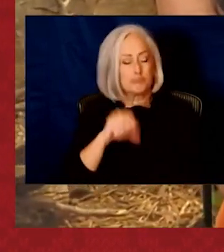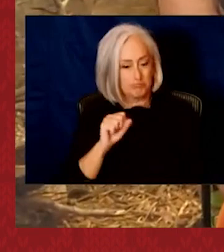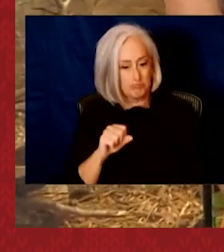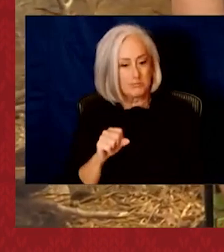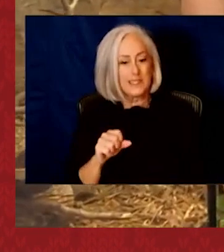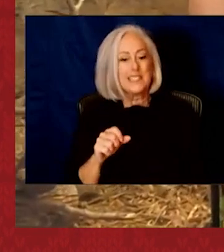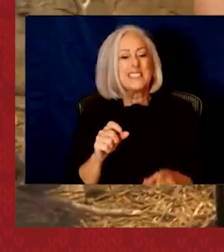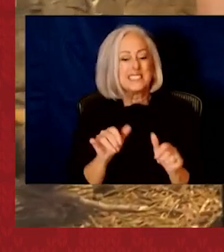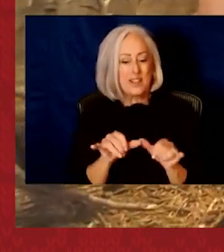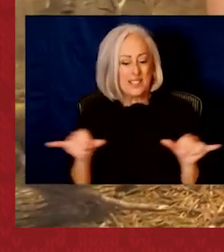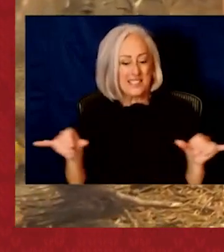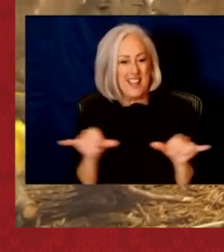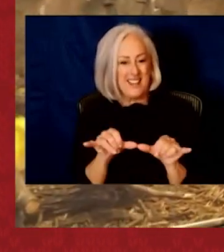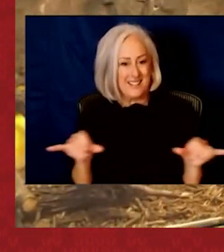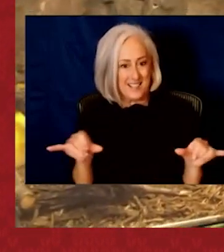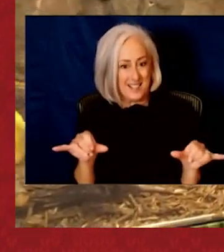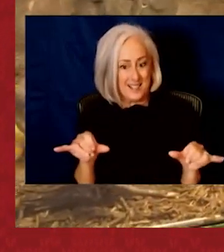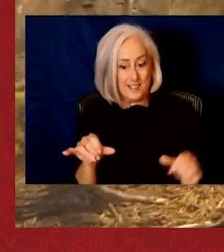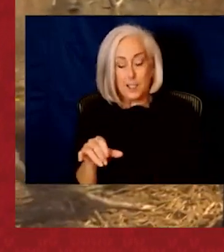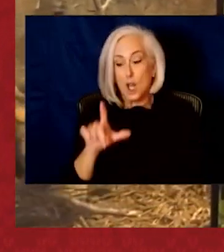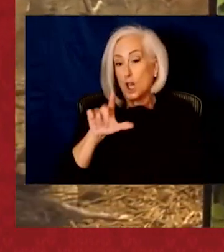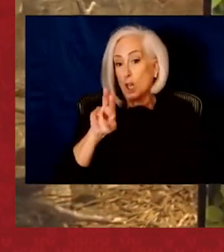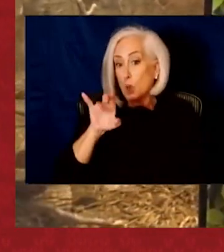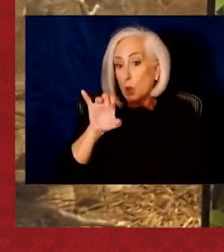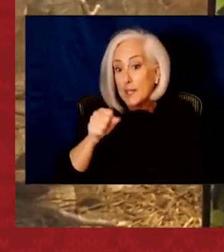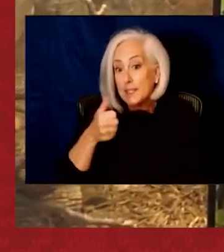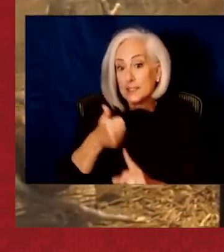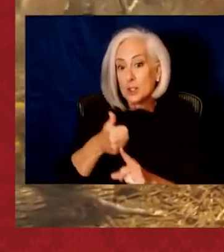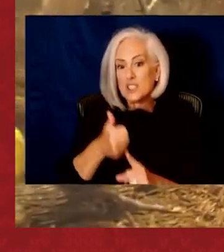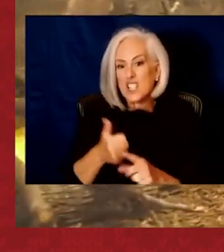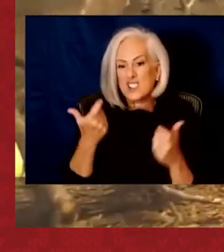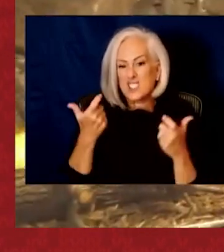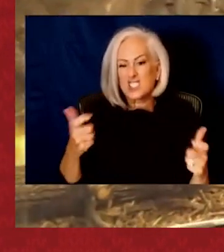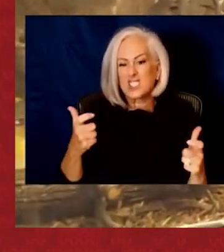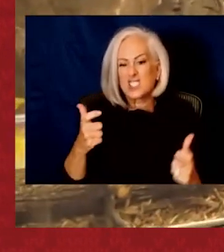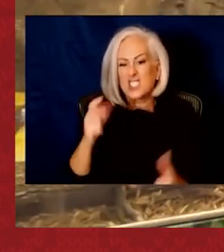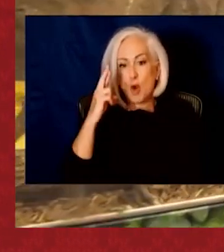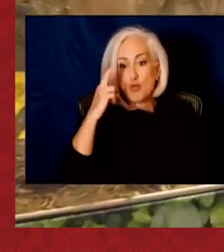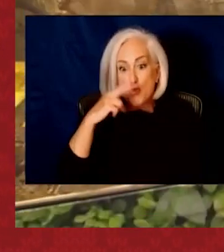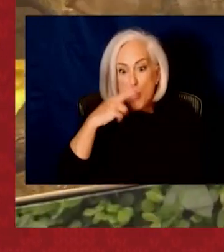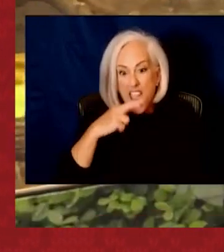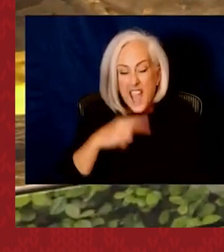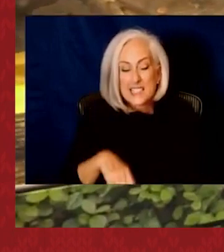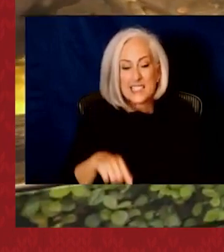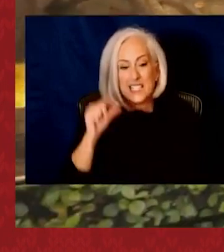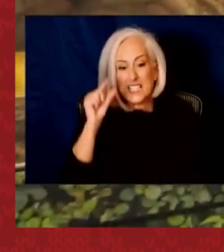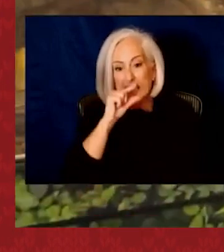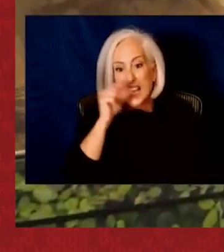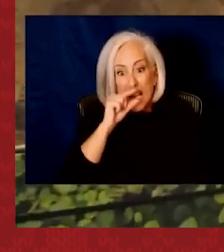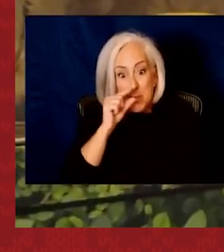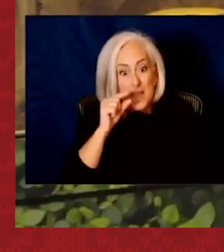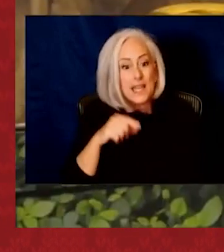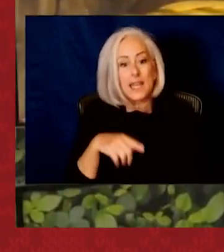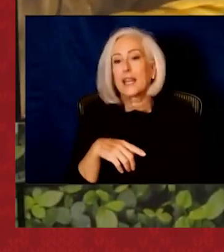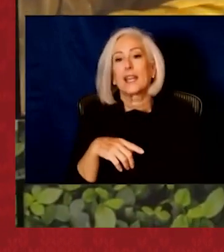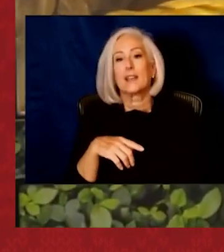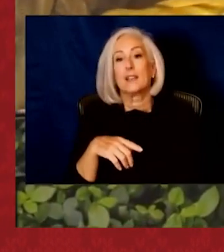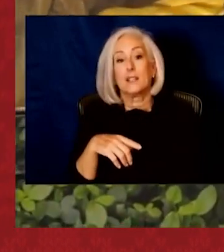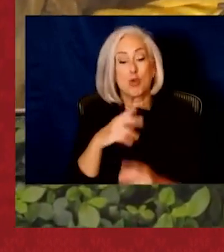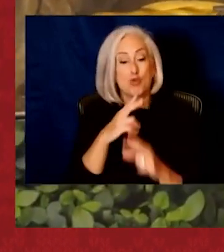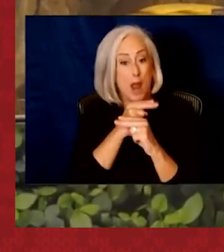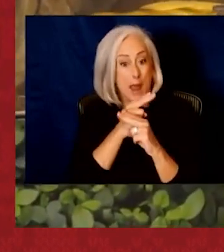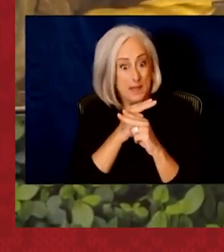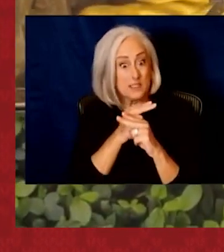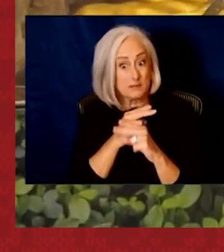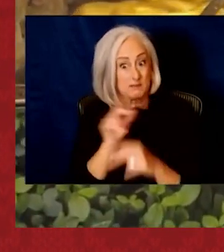to larger rats and even guinea pigs, and we'll give rabbits too. Do you feed